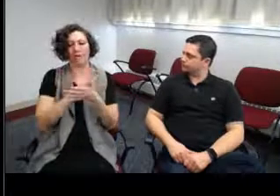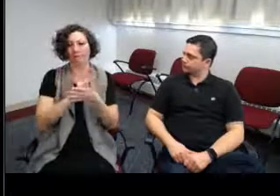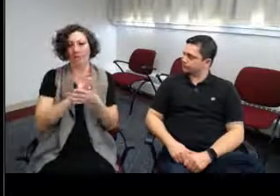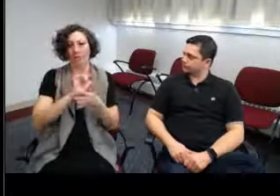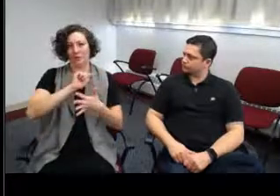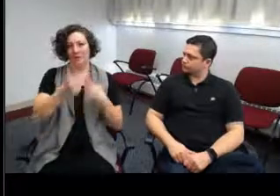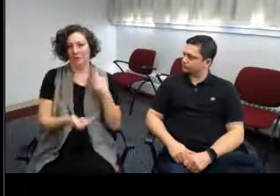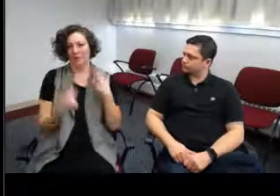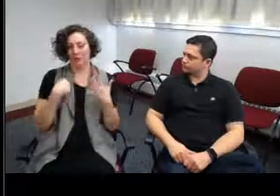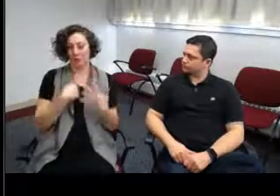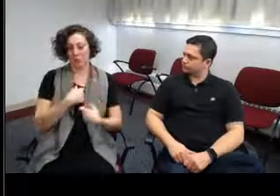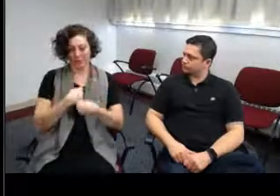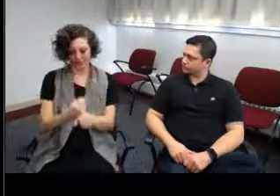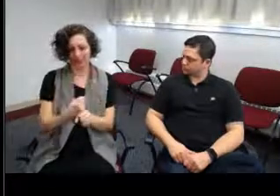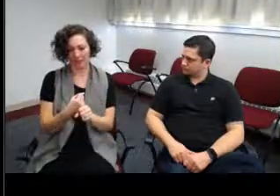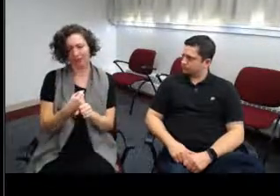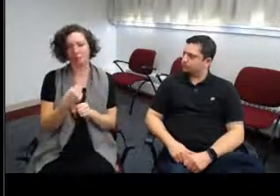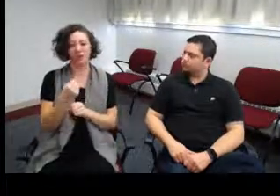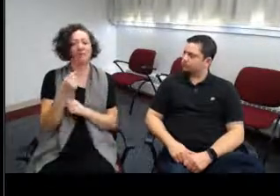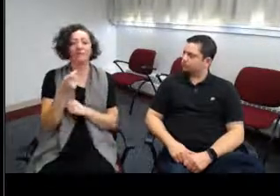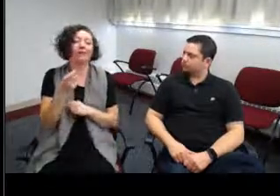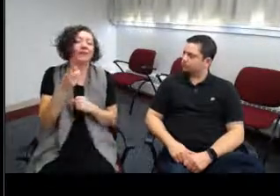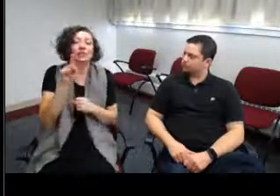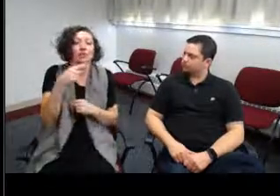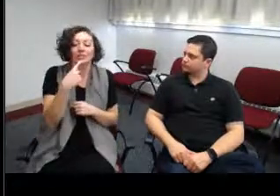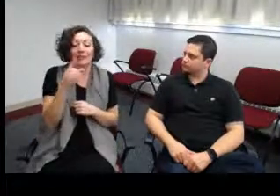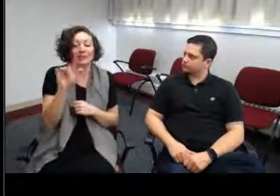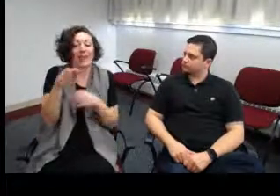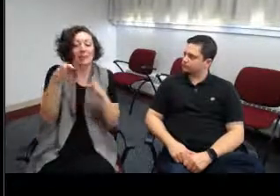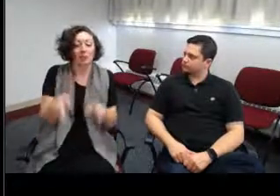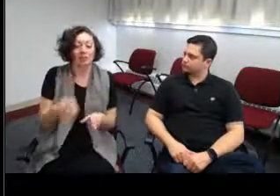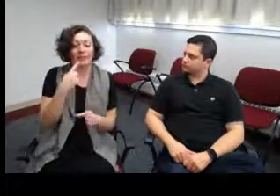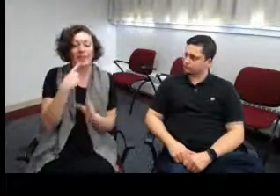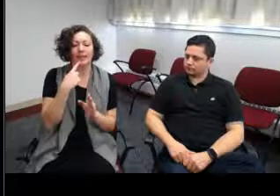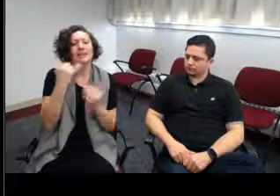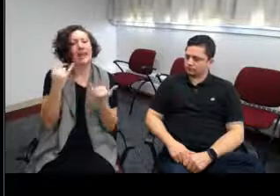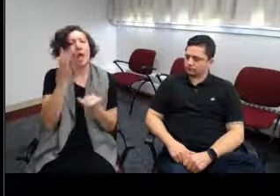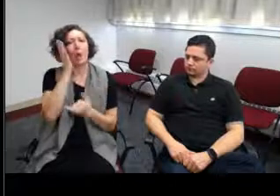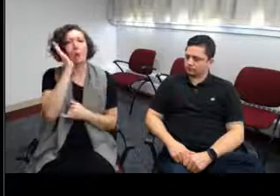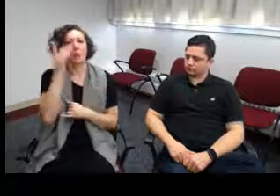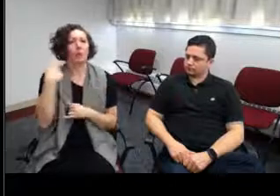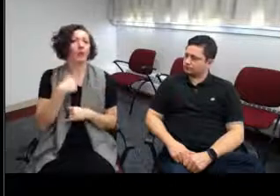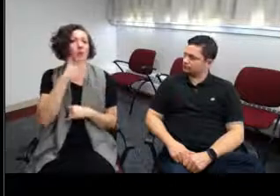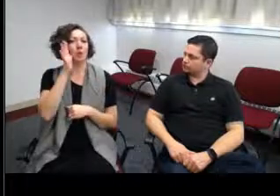So this is an example from our current video series that we are making.